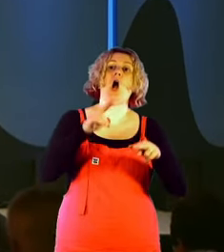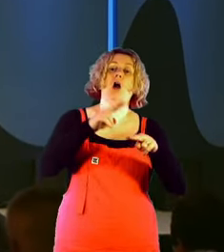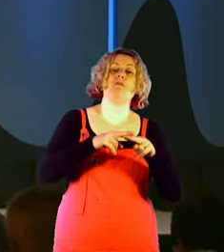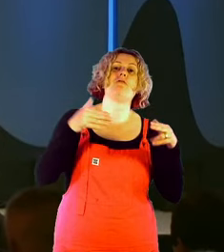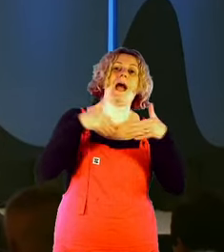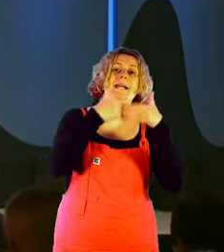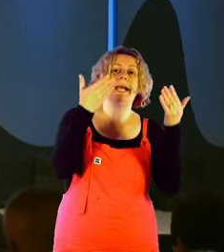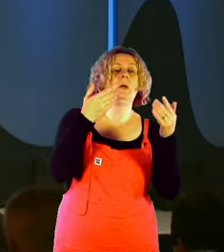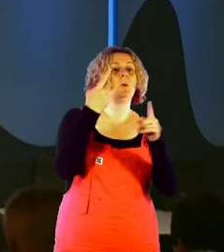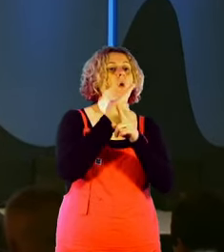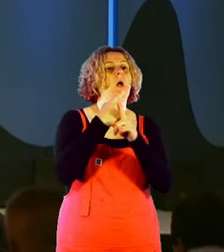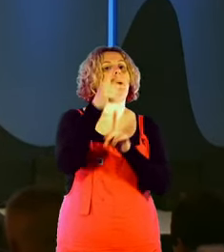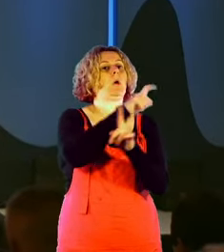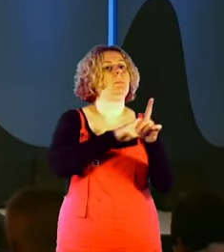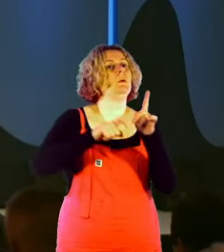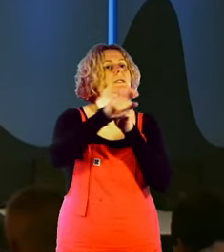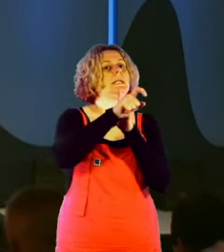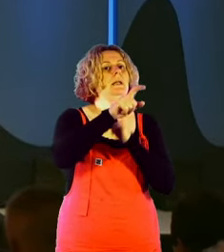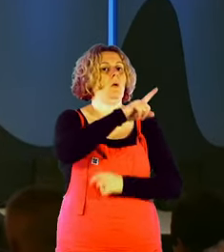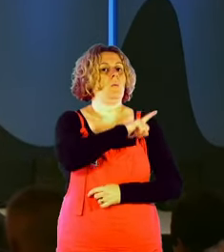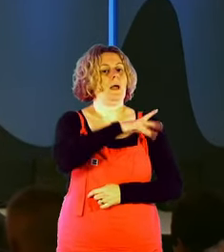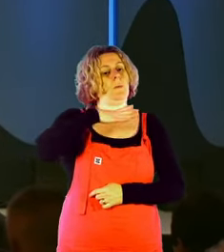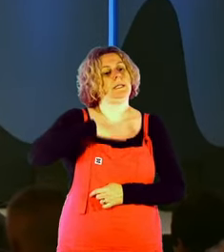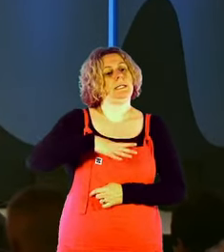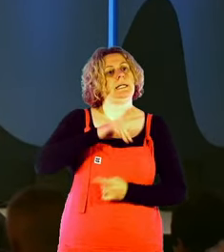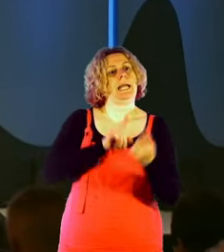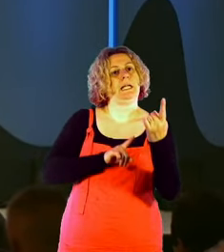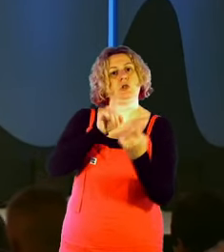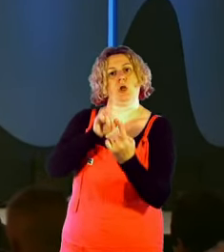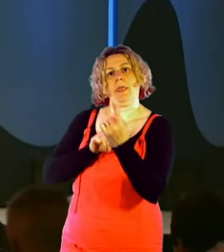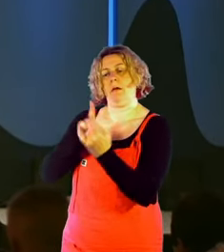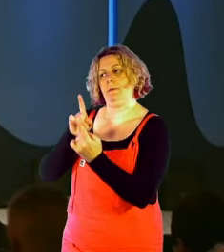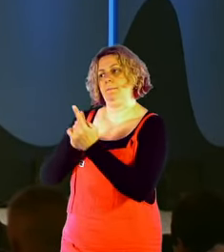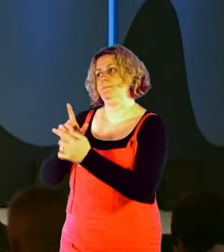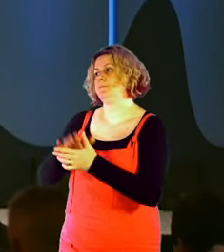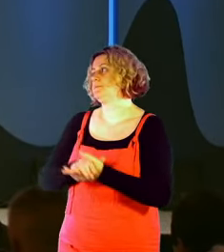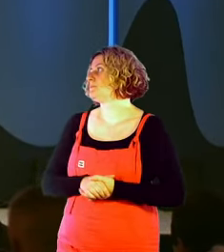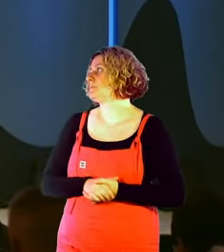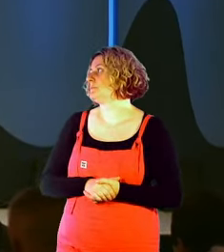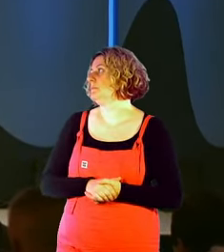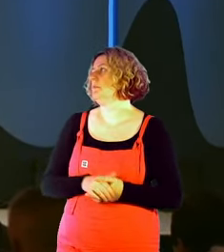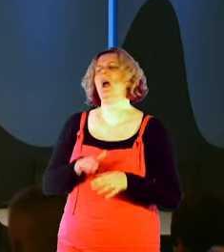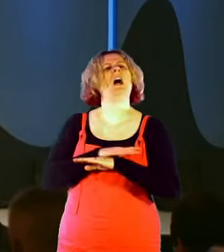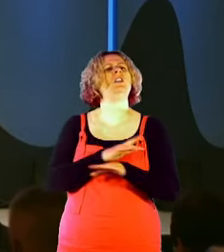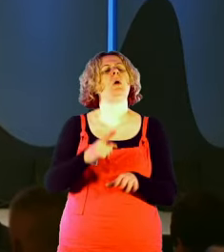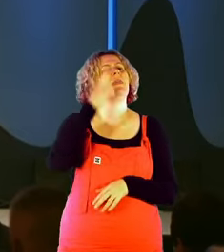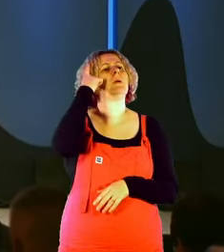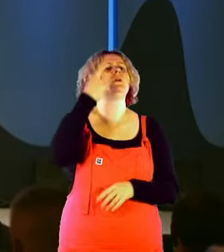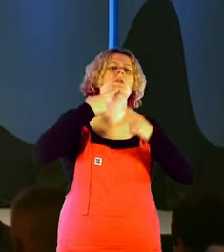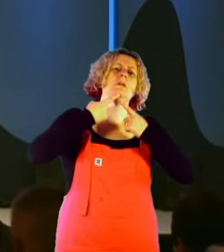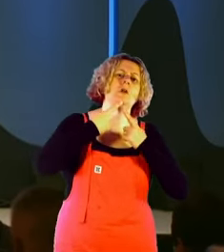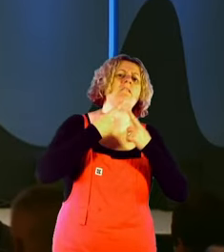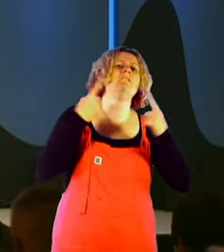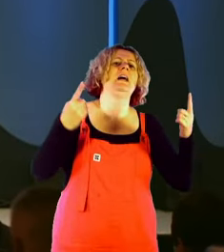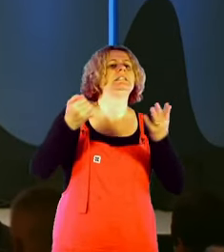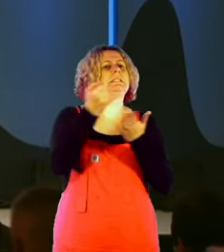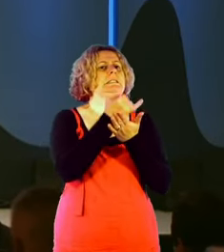community. I don't think we should be confessing sins in a way that is making our relationships